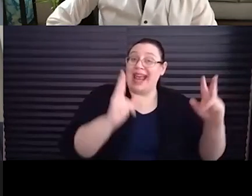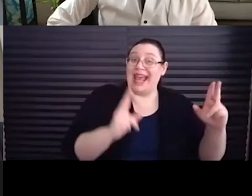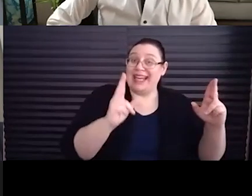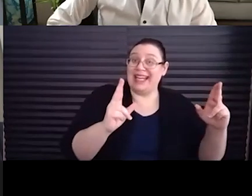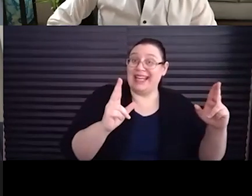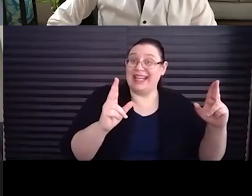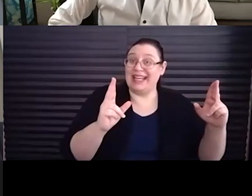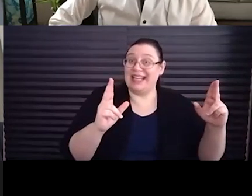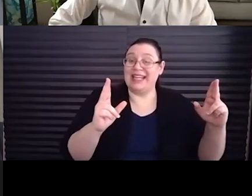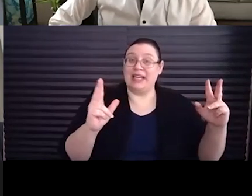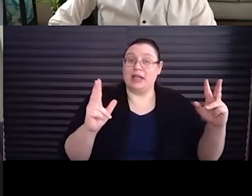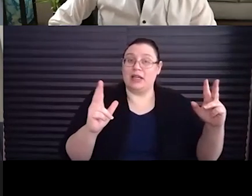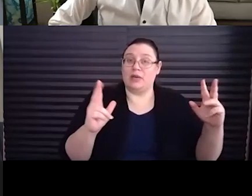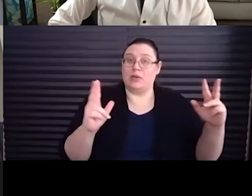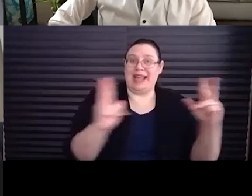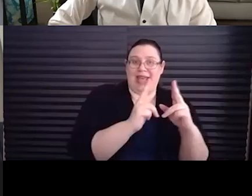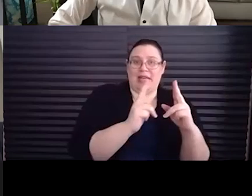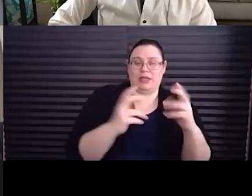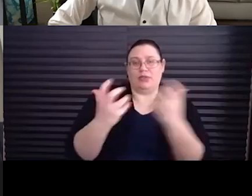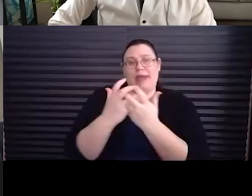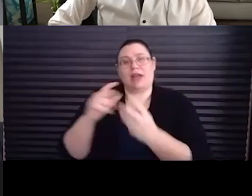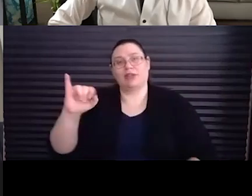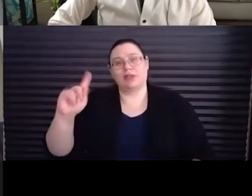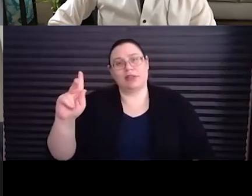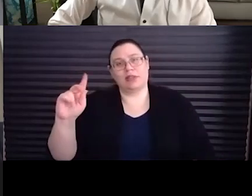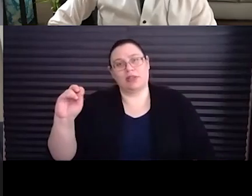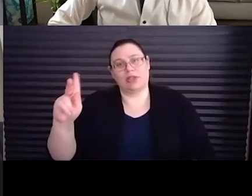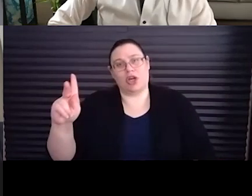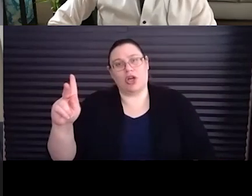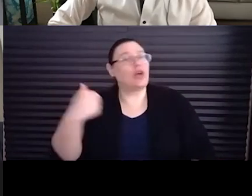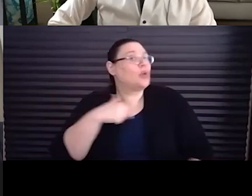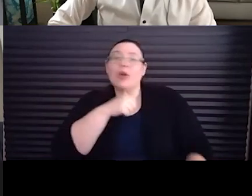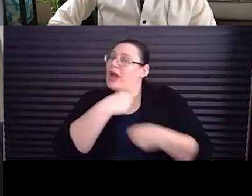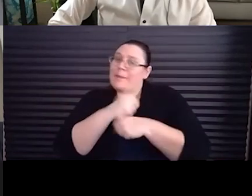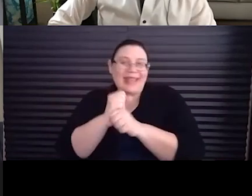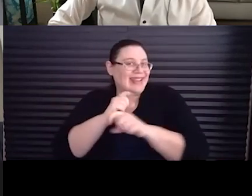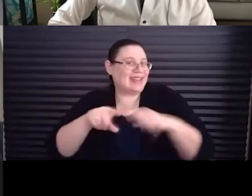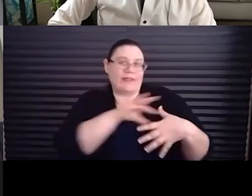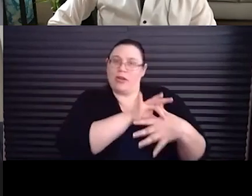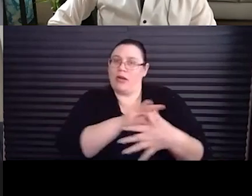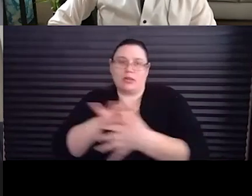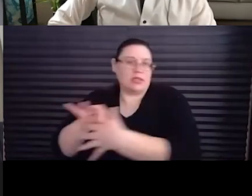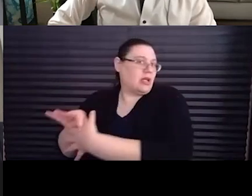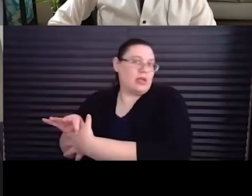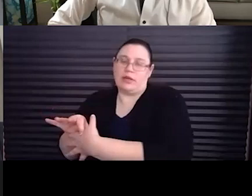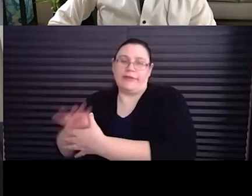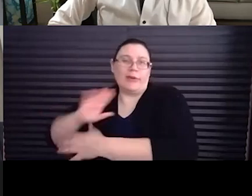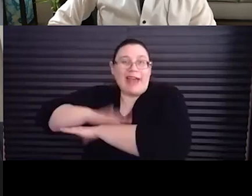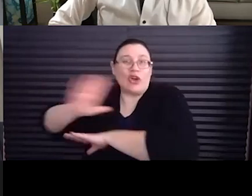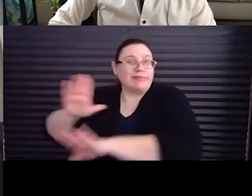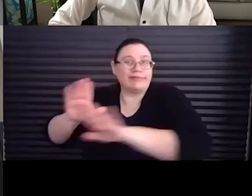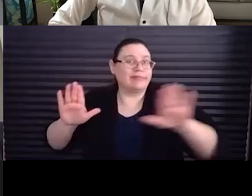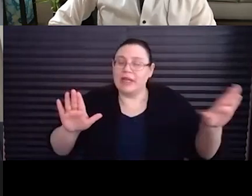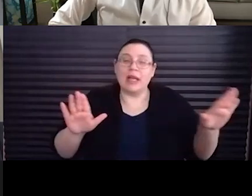it for TikTok. So we're not creating different content for each platform. We're